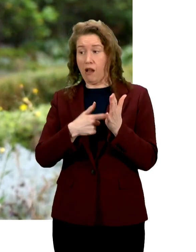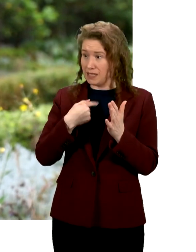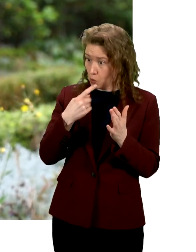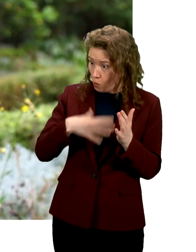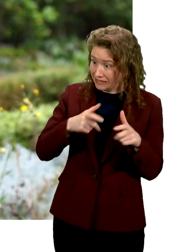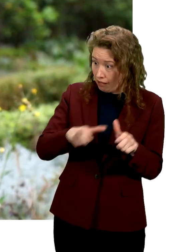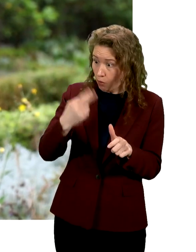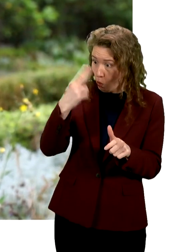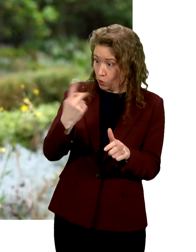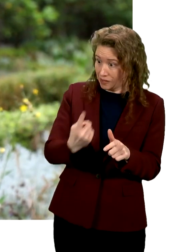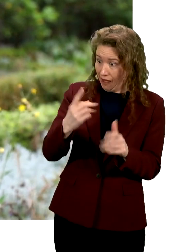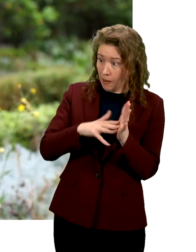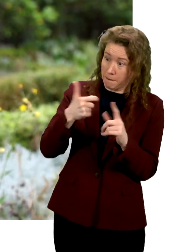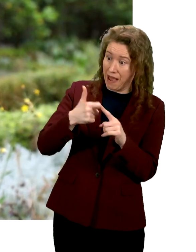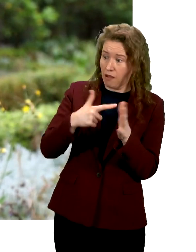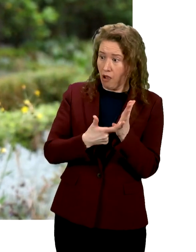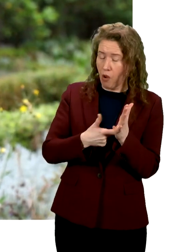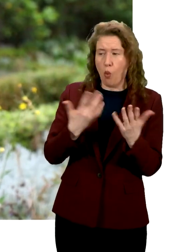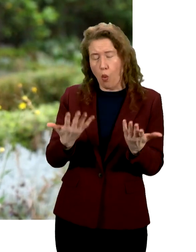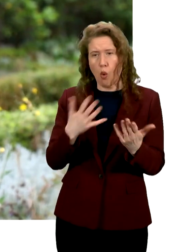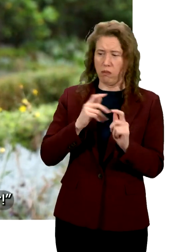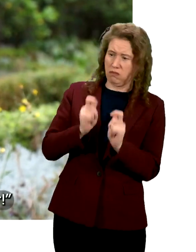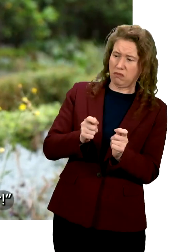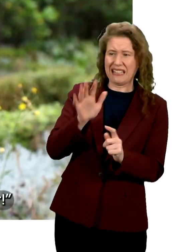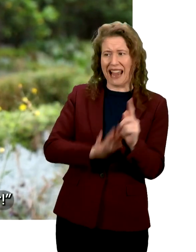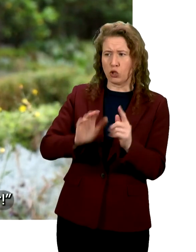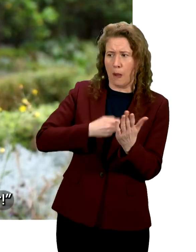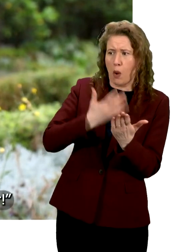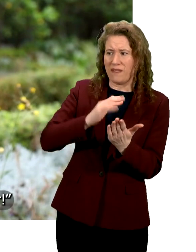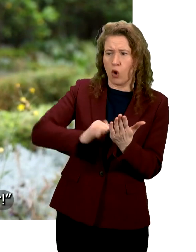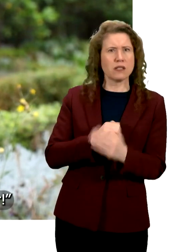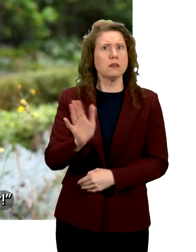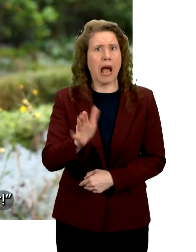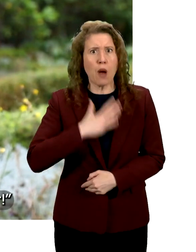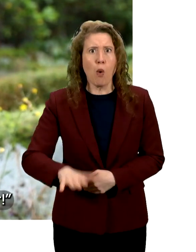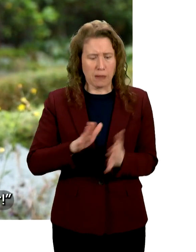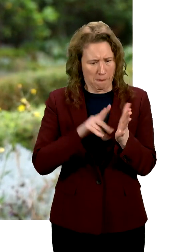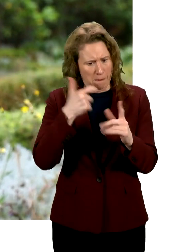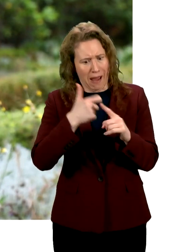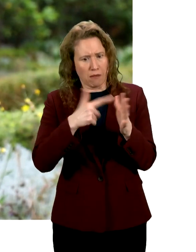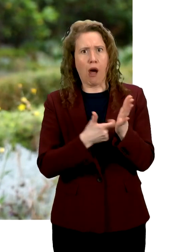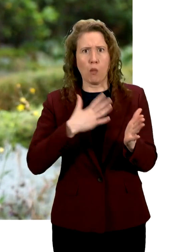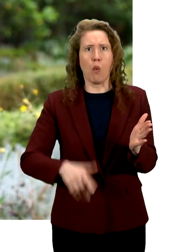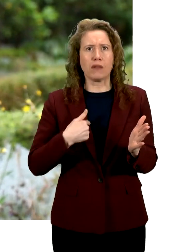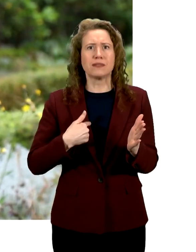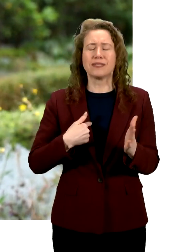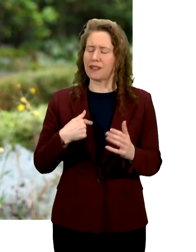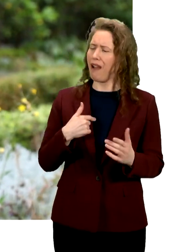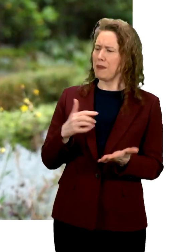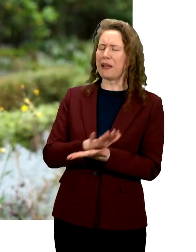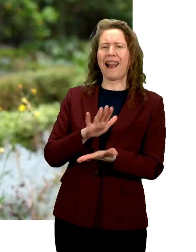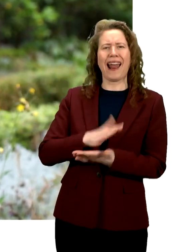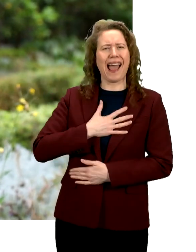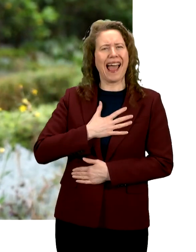term? Or did I just want to be known as the national poet of Scotland? And I went, oh no, I definitely want to be a macker. And I'm really glad about that,